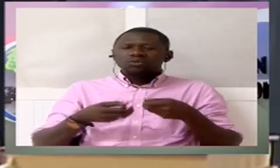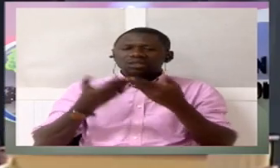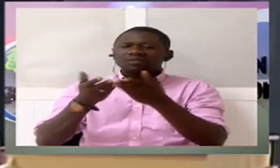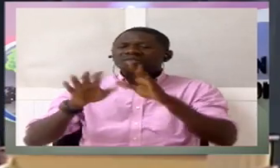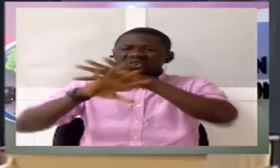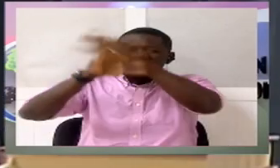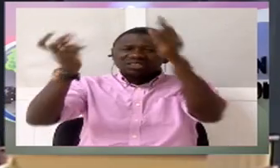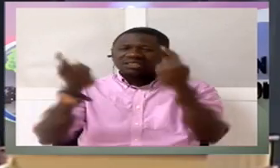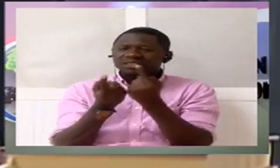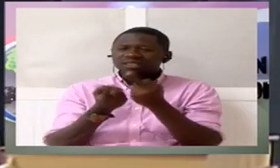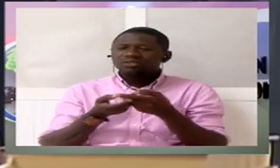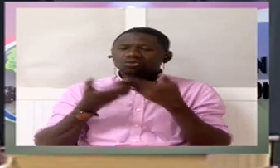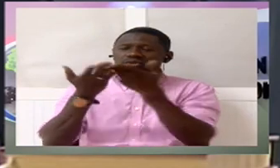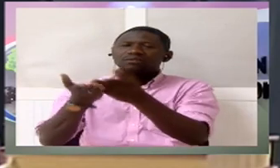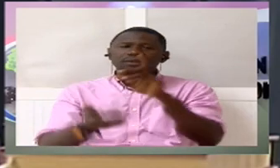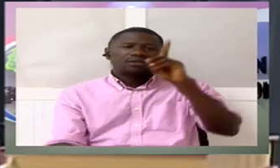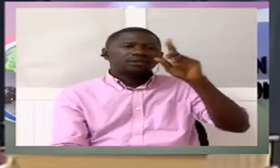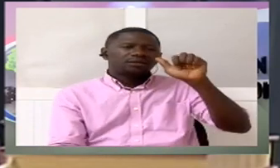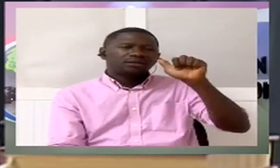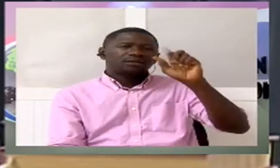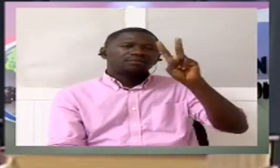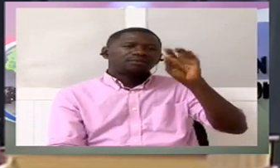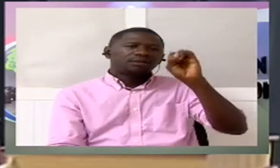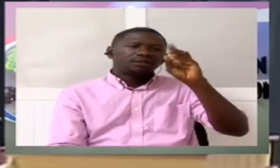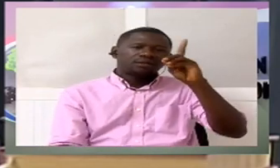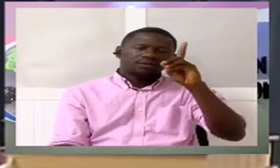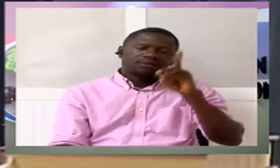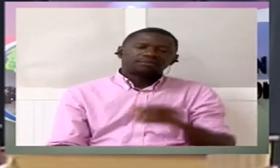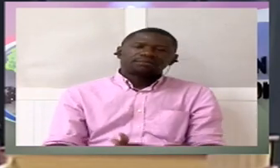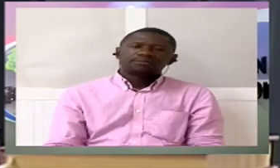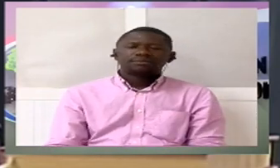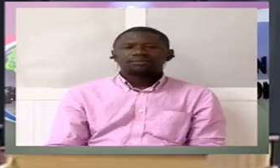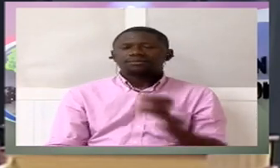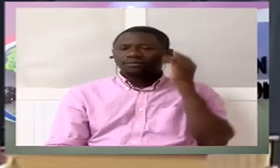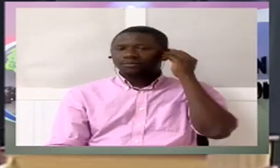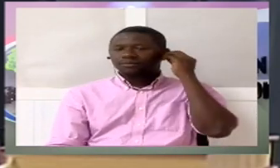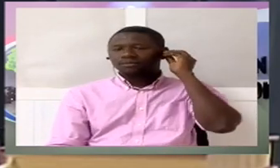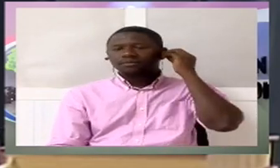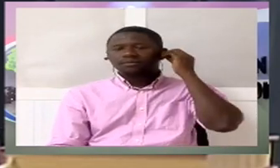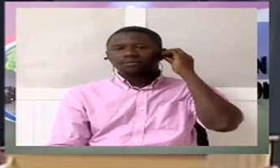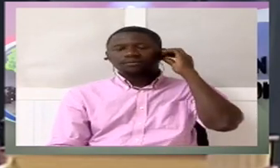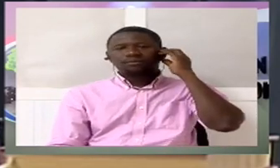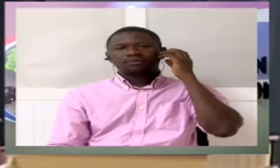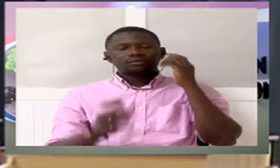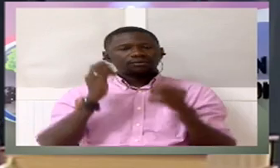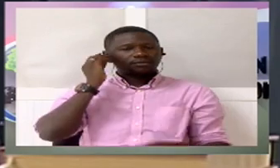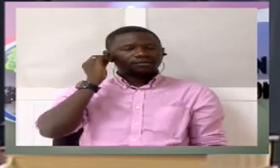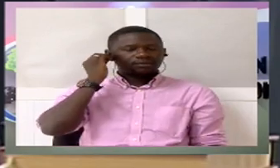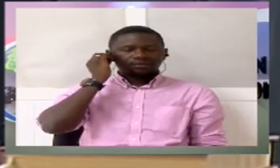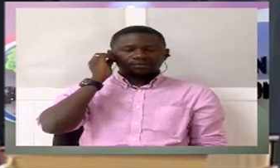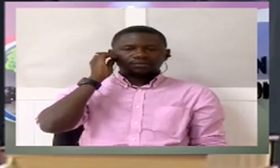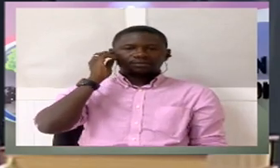Because nganyim bed yalal pour ka je ko ise baba muta muta ko nyaala ci men satin nan ka baba ala safety wo